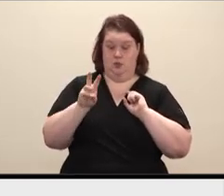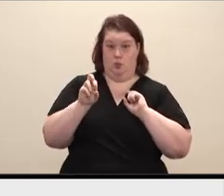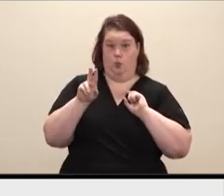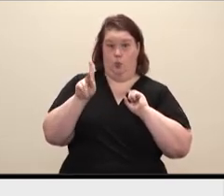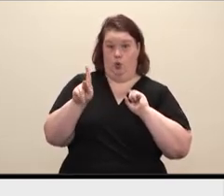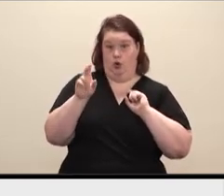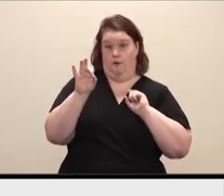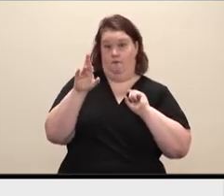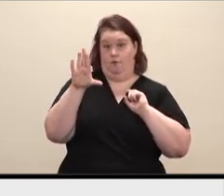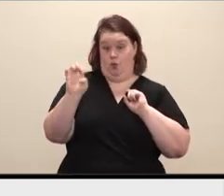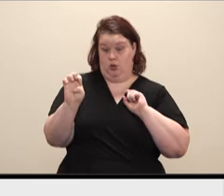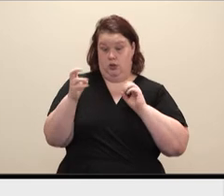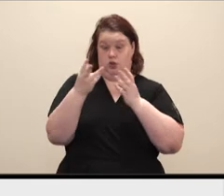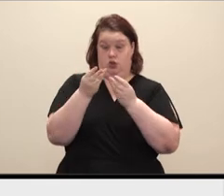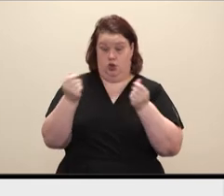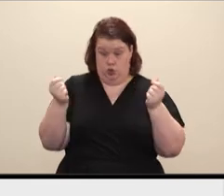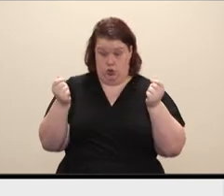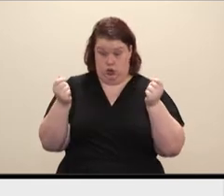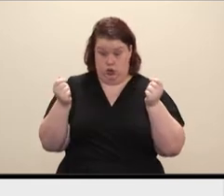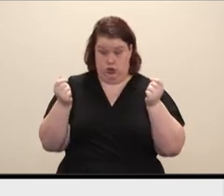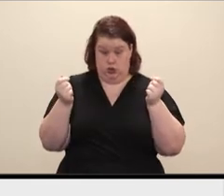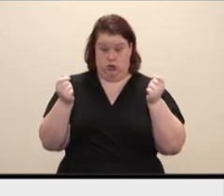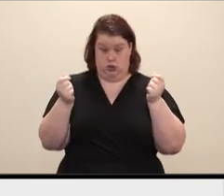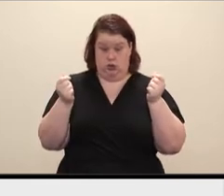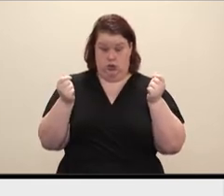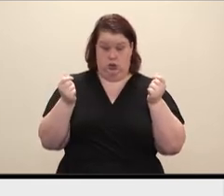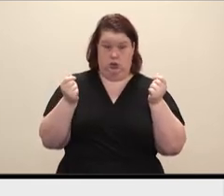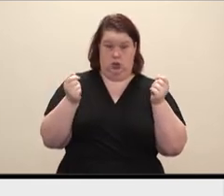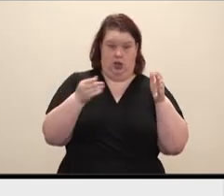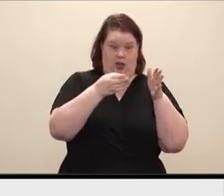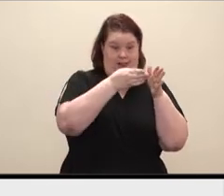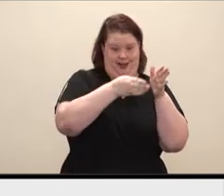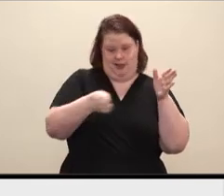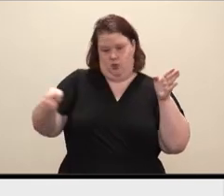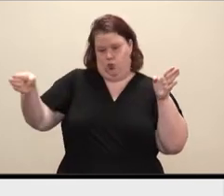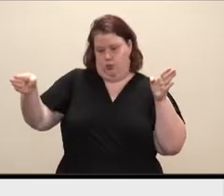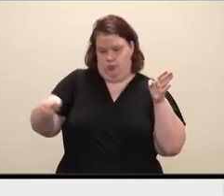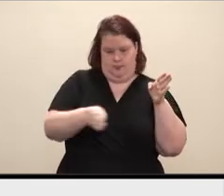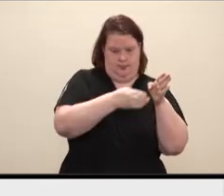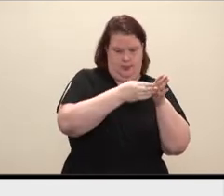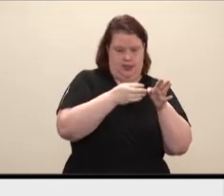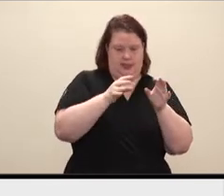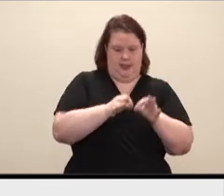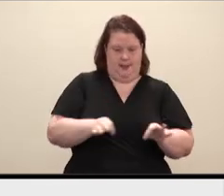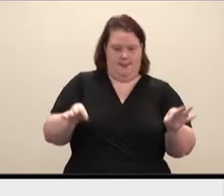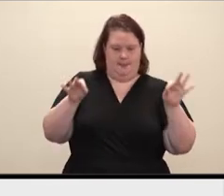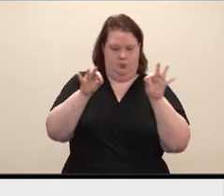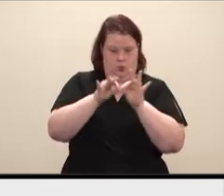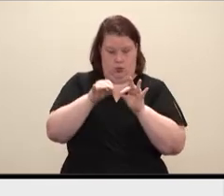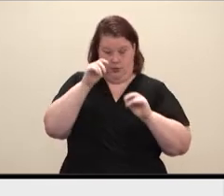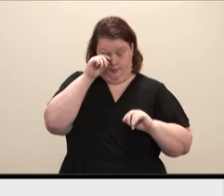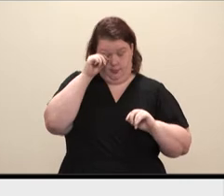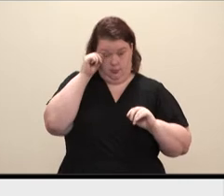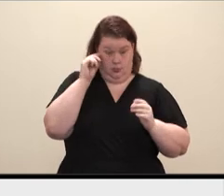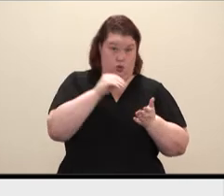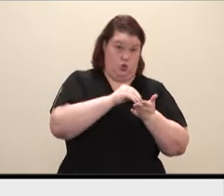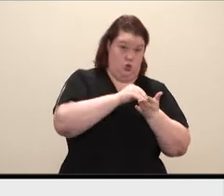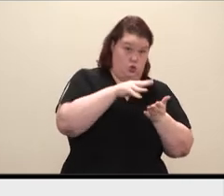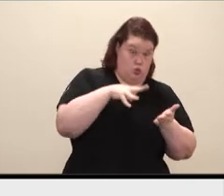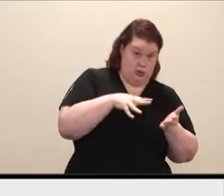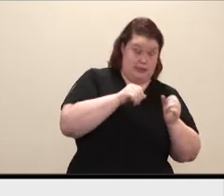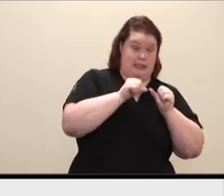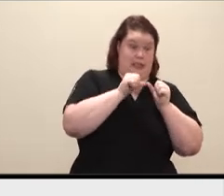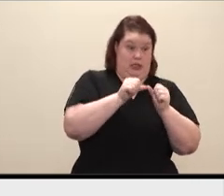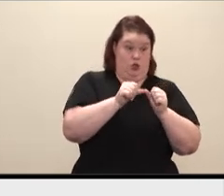of our partners with this grant, they see this continuum as important. This is a continuum where students are constantly